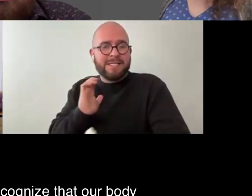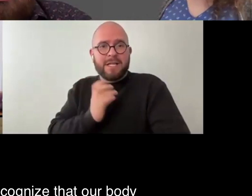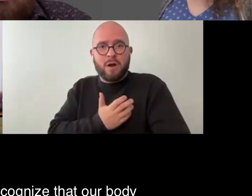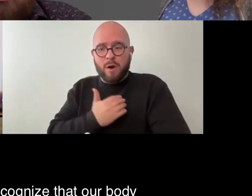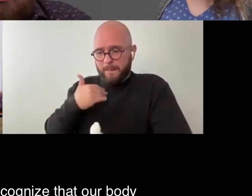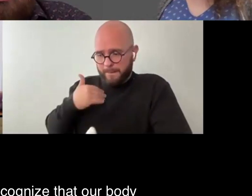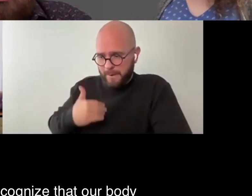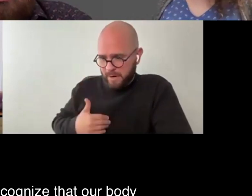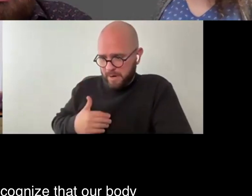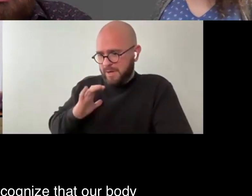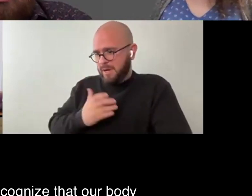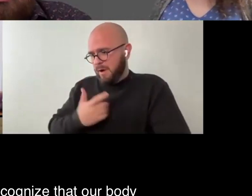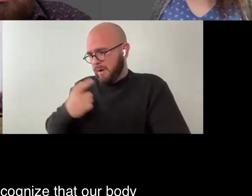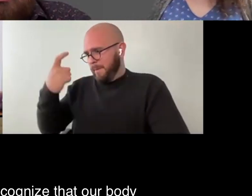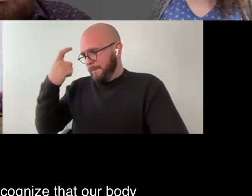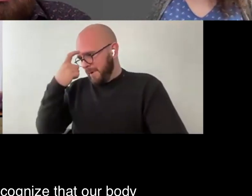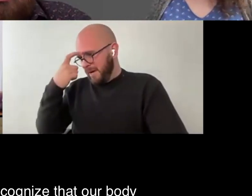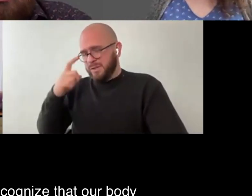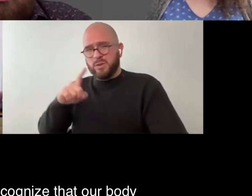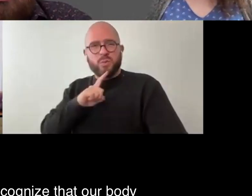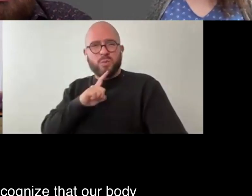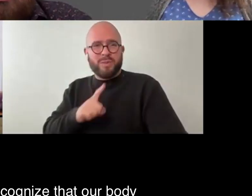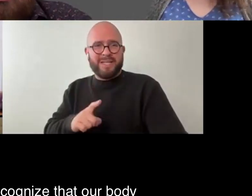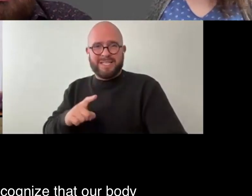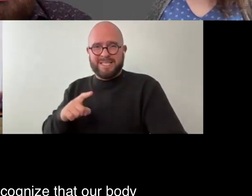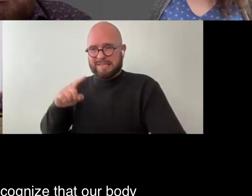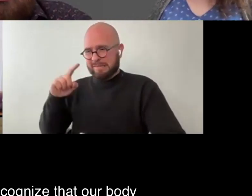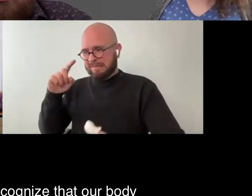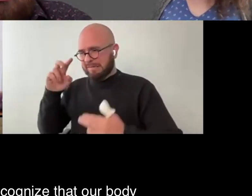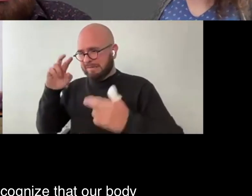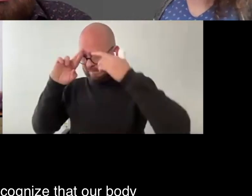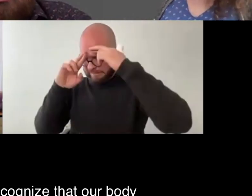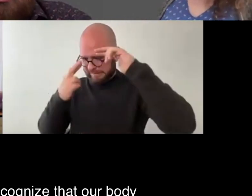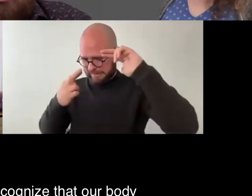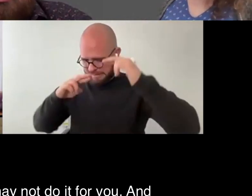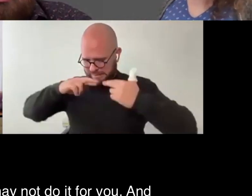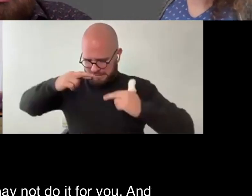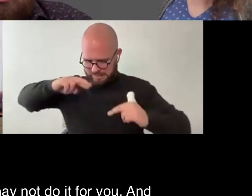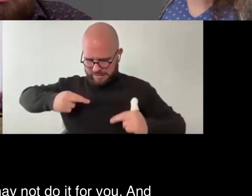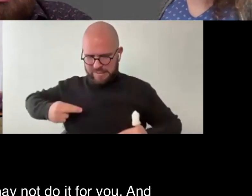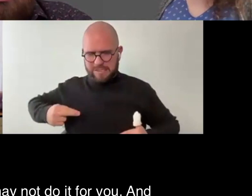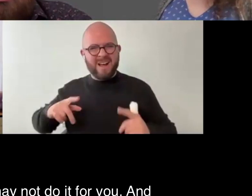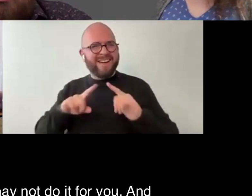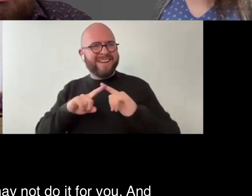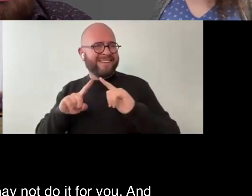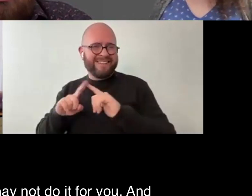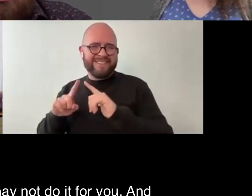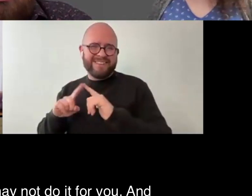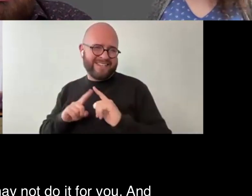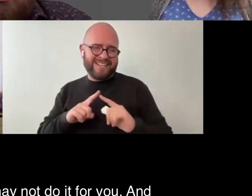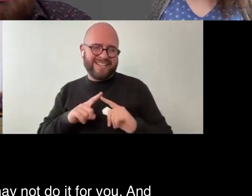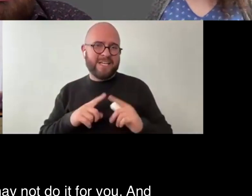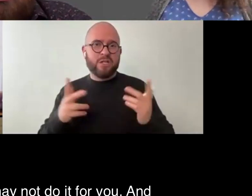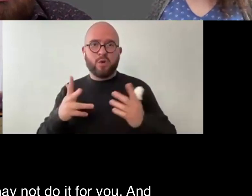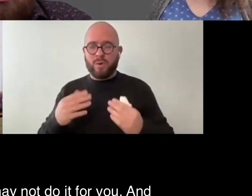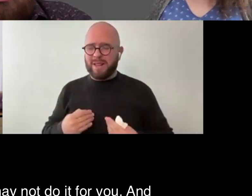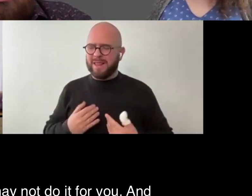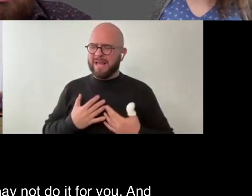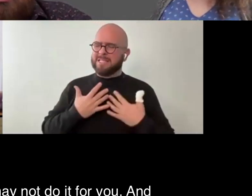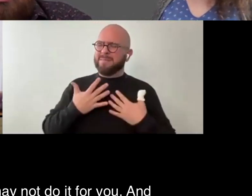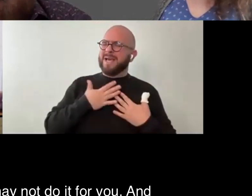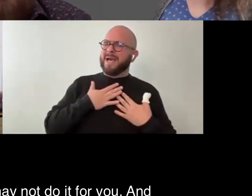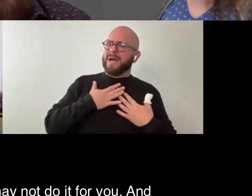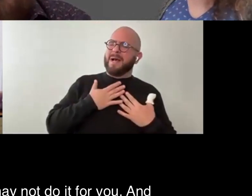minds are wired and built and made differently. So what lights me up may not do it for